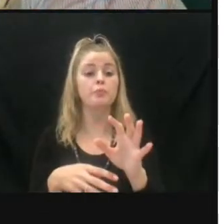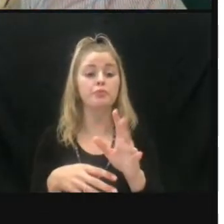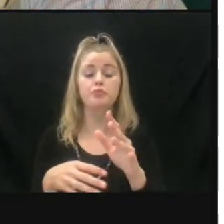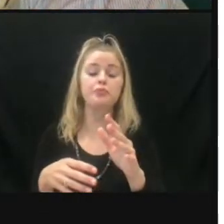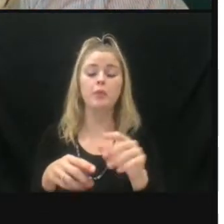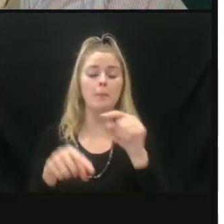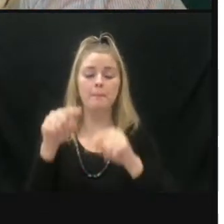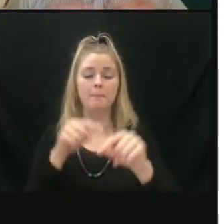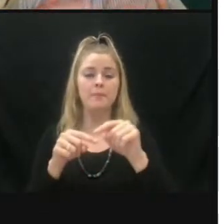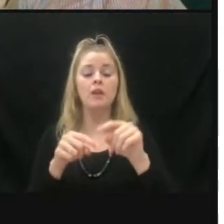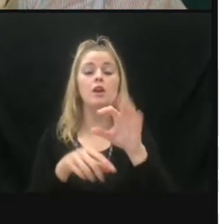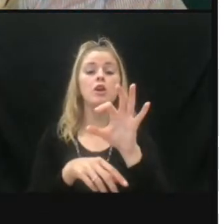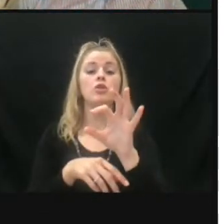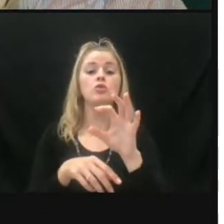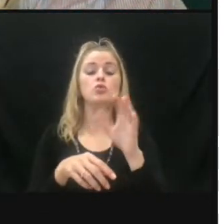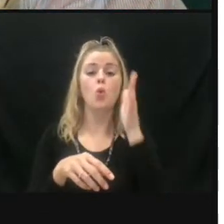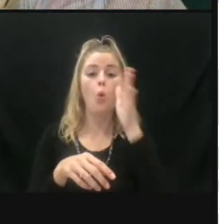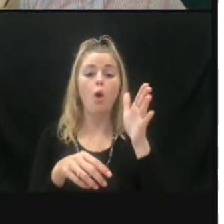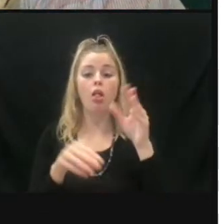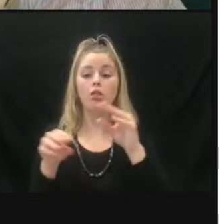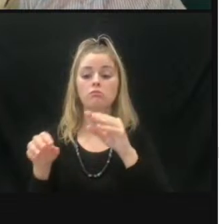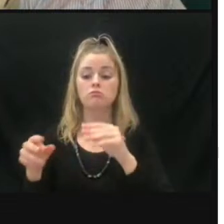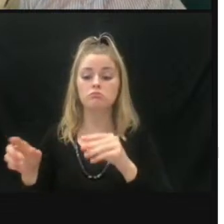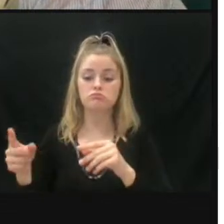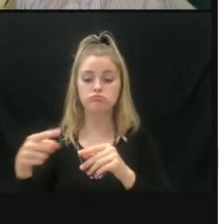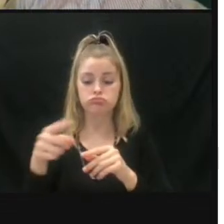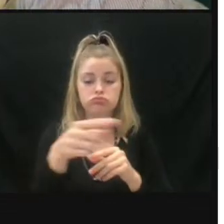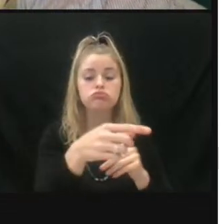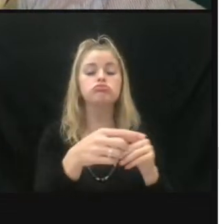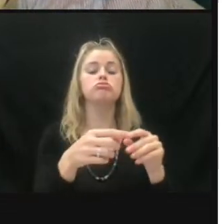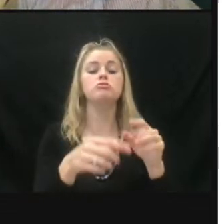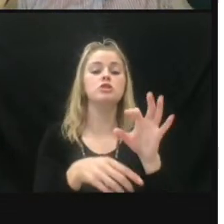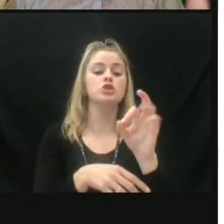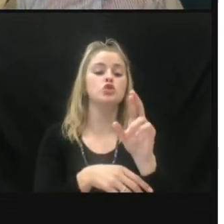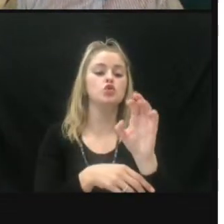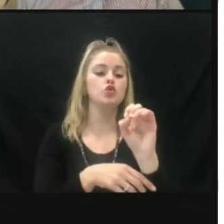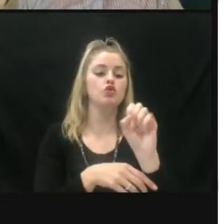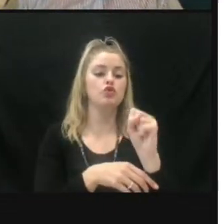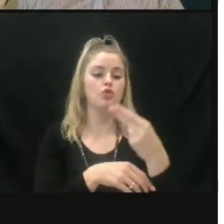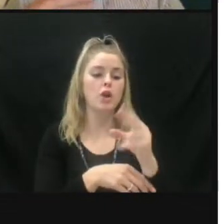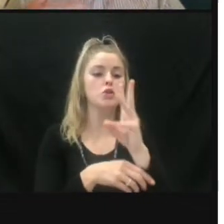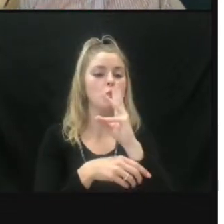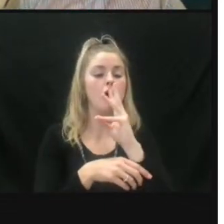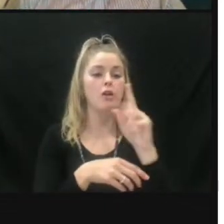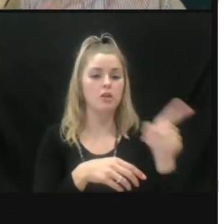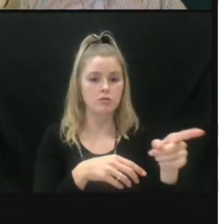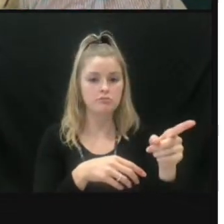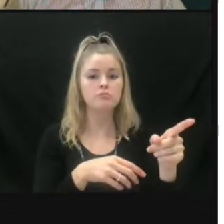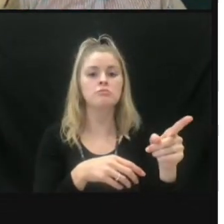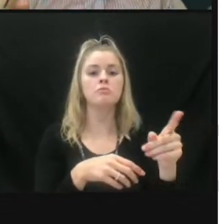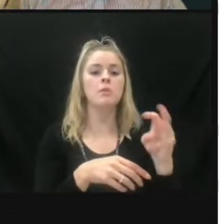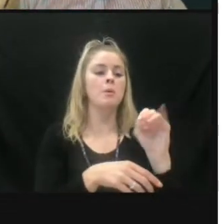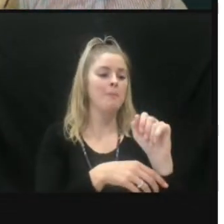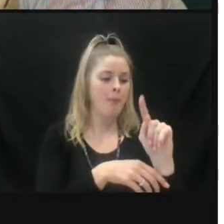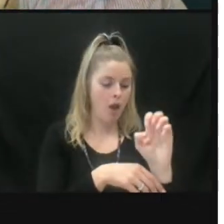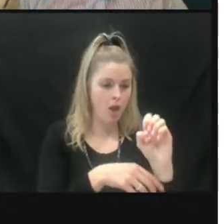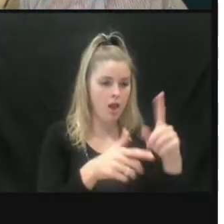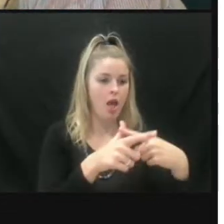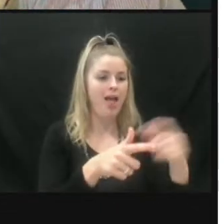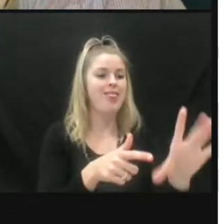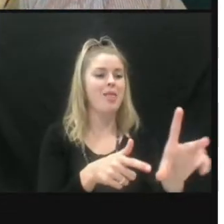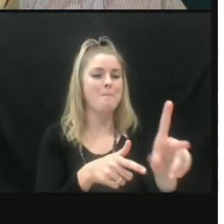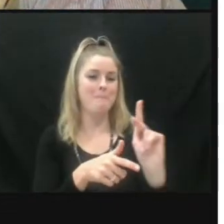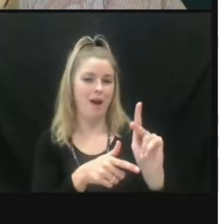spawn, meaning goes there to mate and produce more fish, but then returns back to the ocean and spends the vast majority of its life